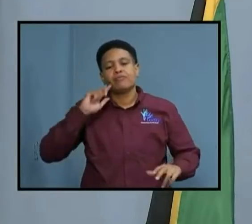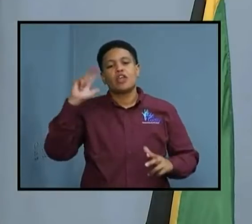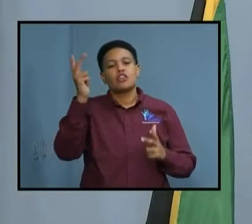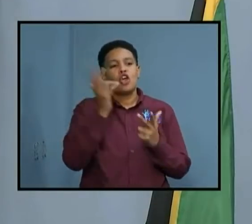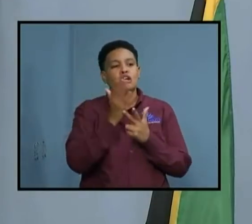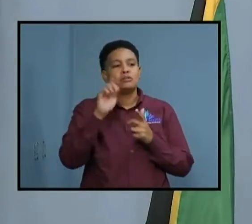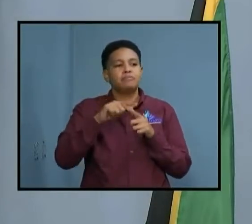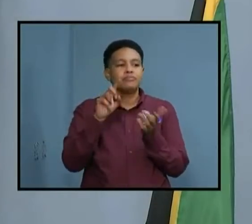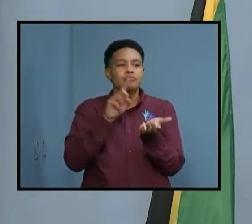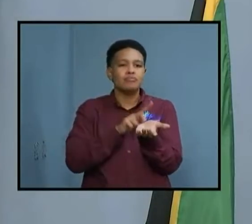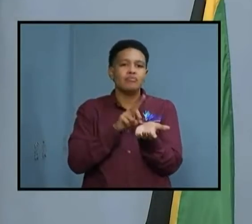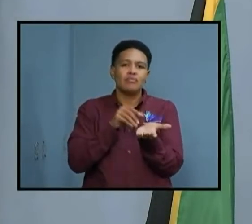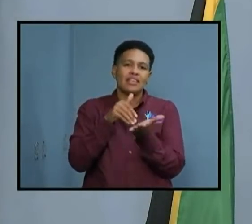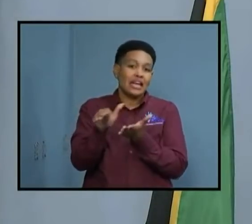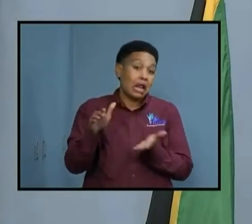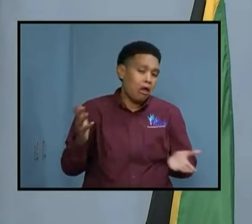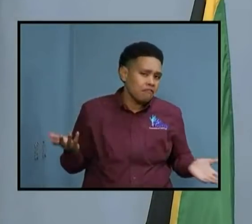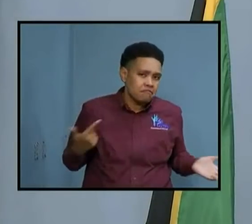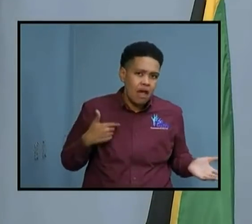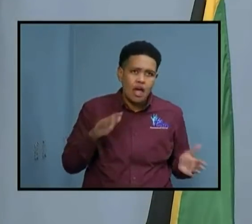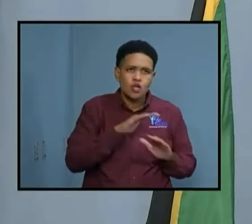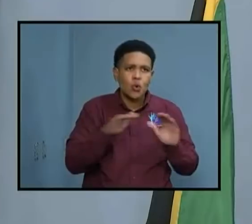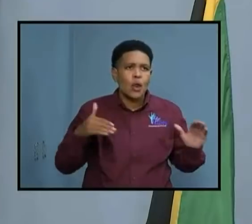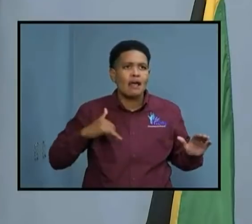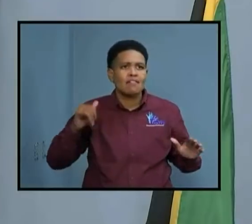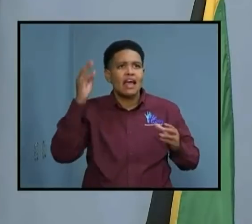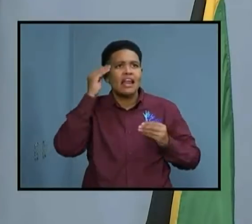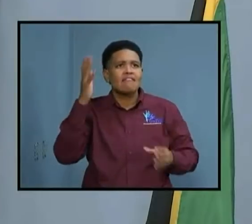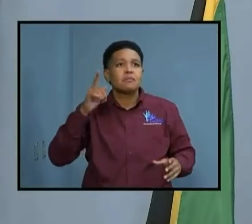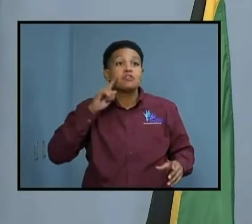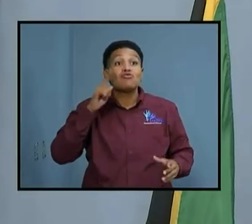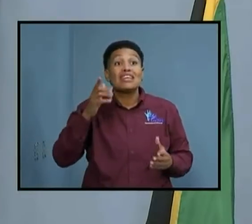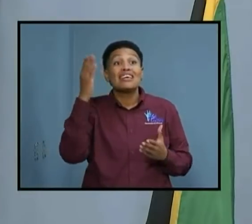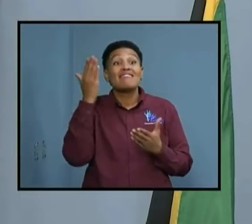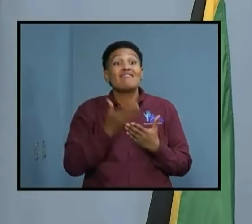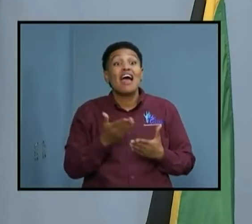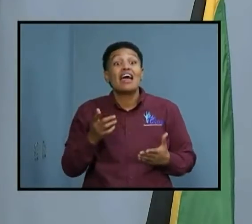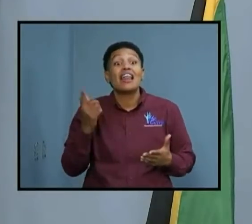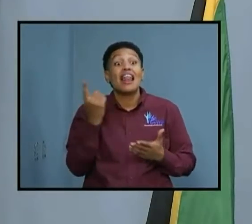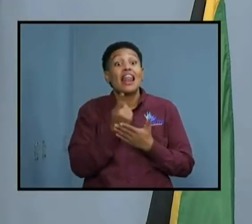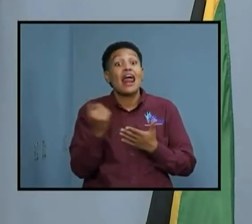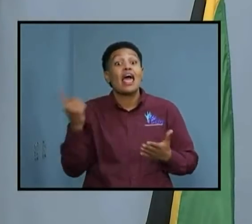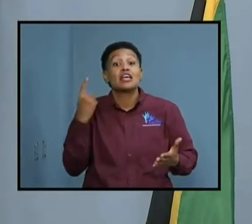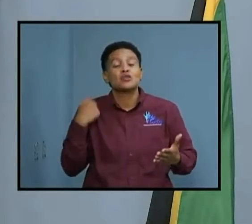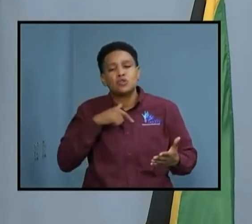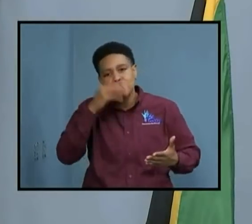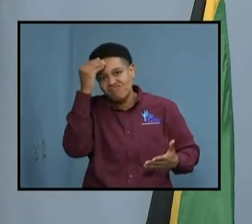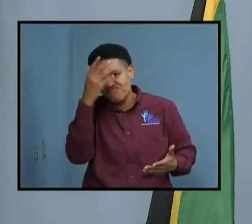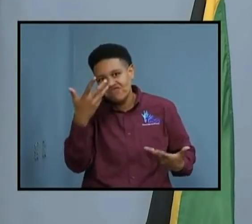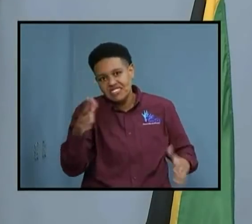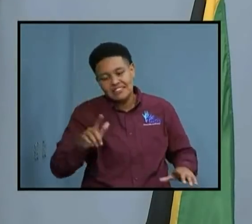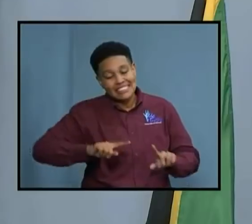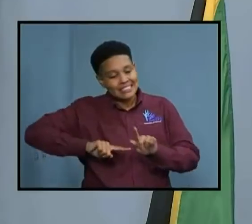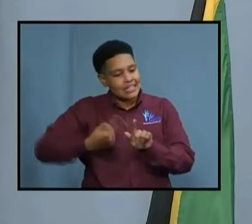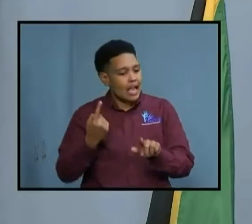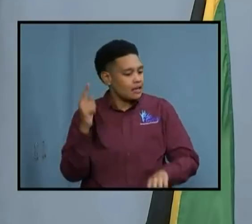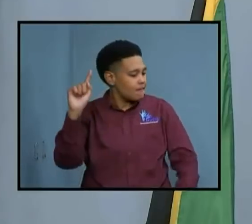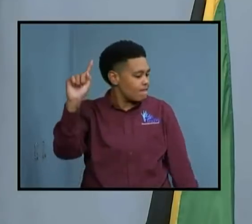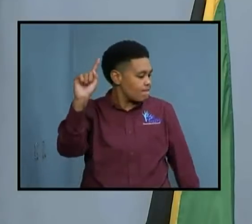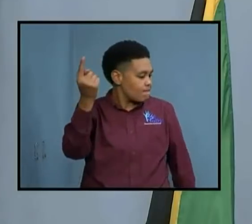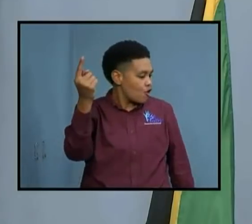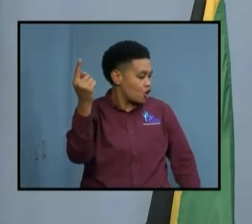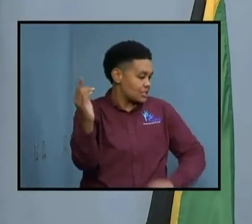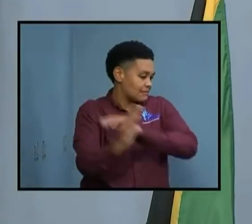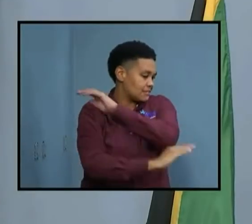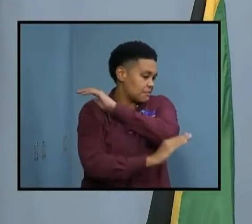about doctors being laid off, I don't have that information. In fact, last week we indicated that effective the 1st